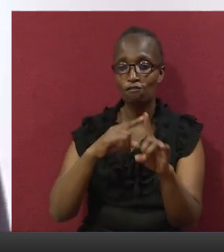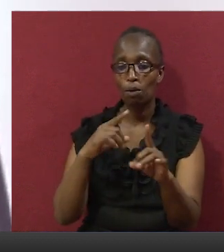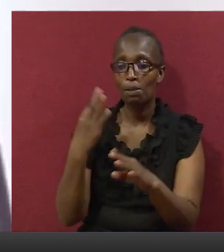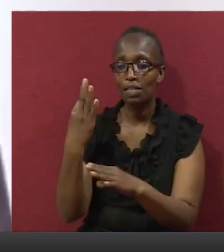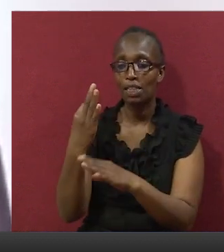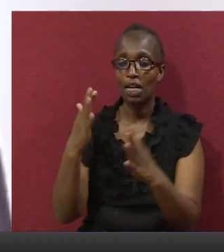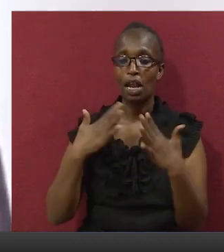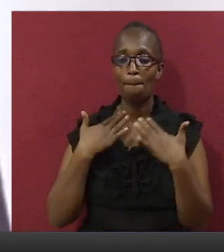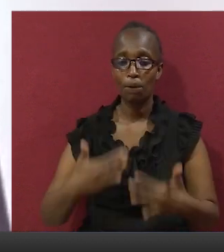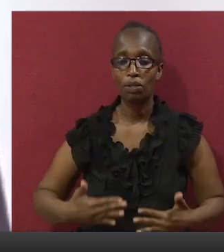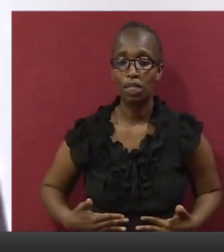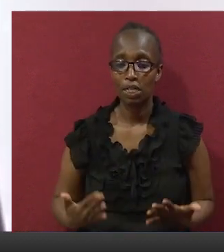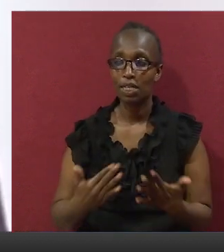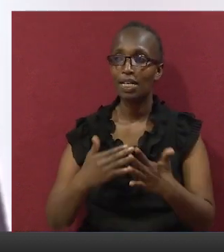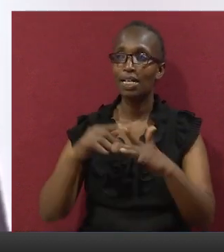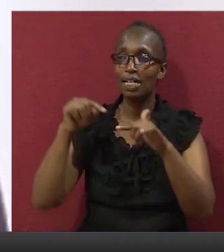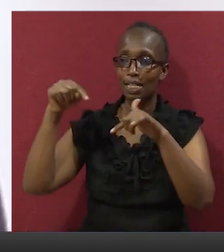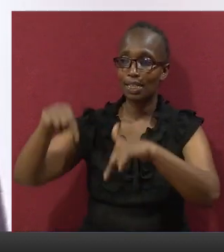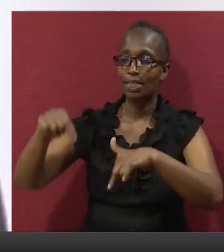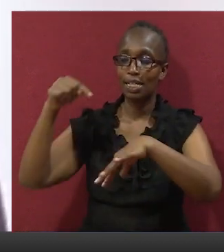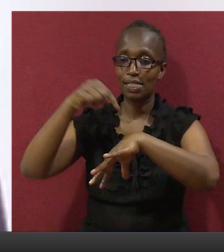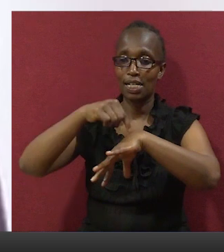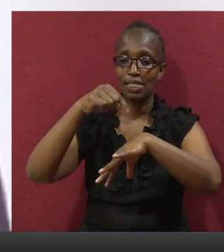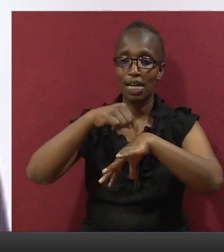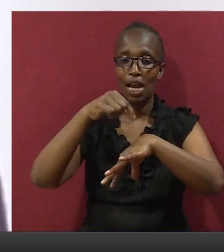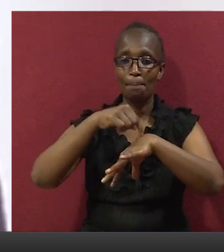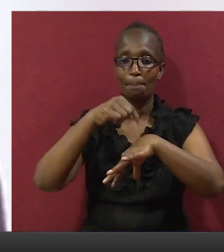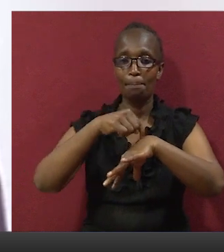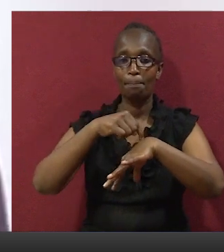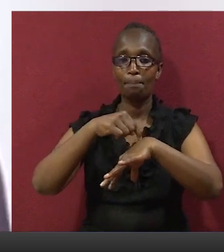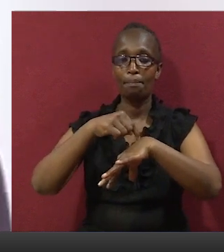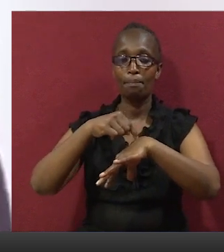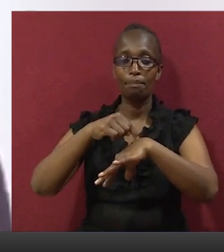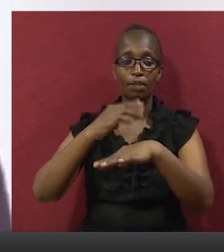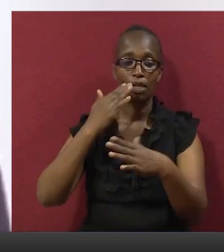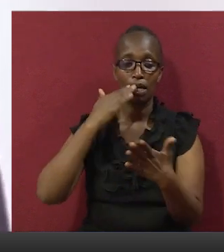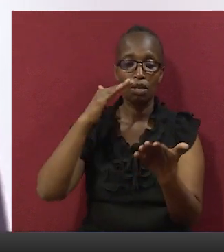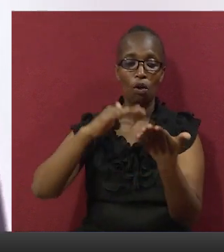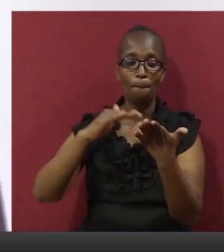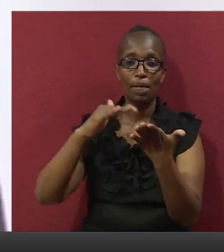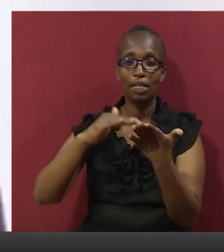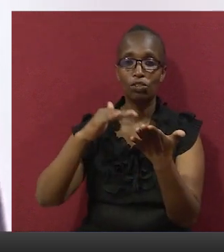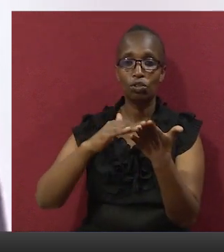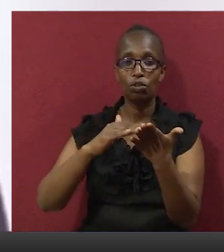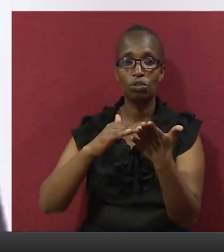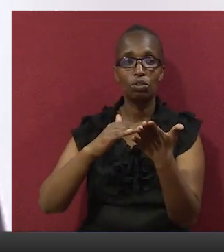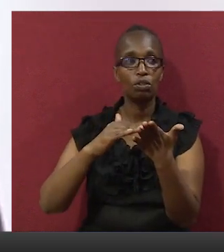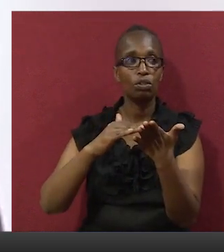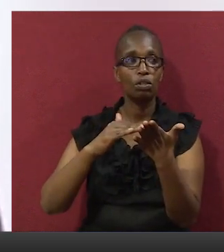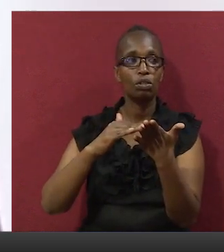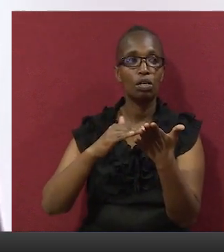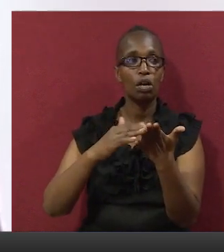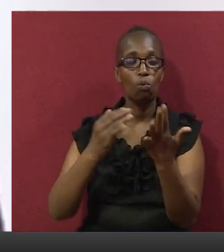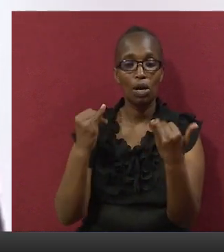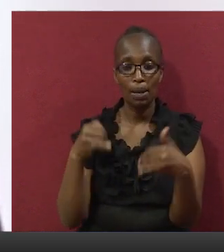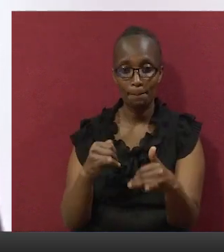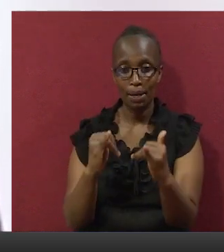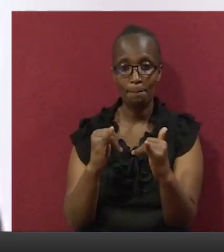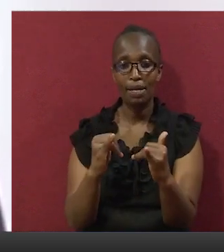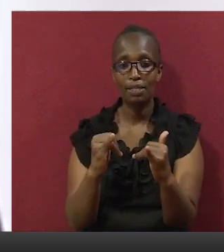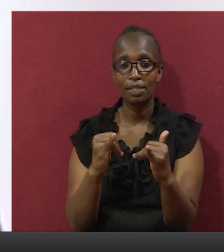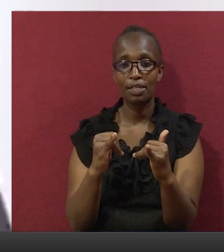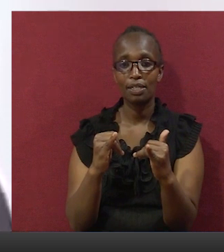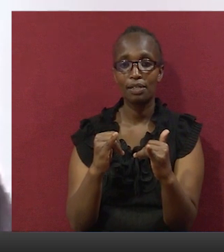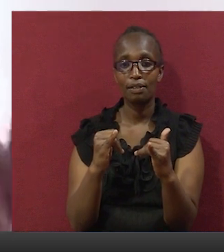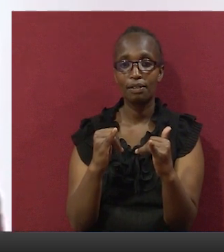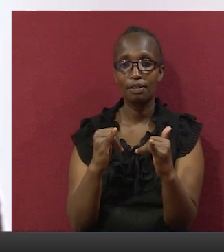is that this time round, the recommendations of the task force would be implemented. There have been similar issues have